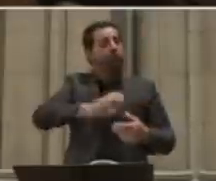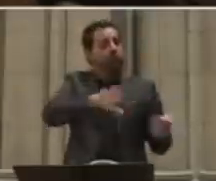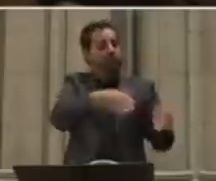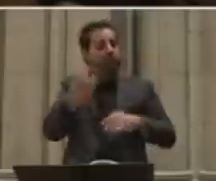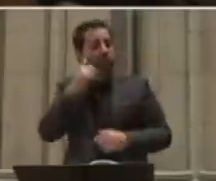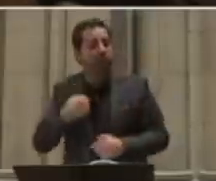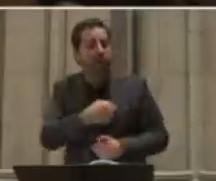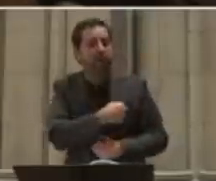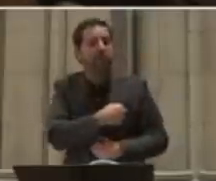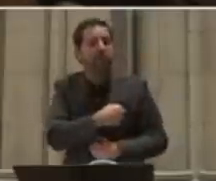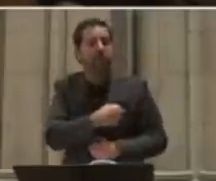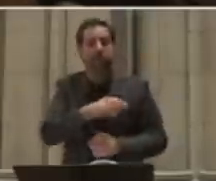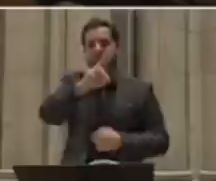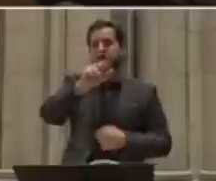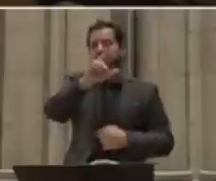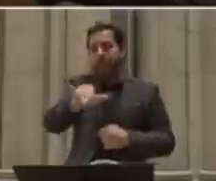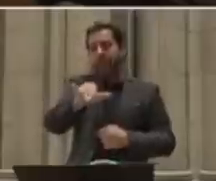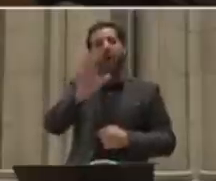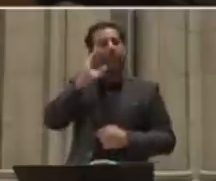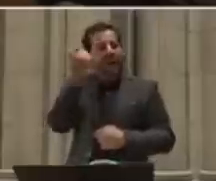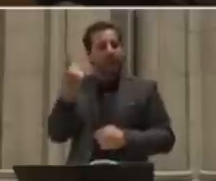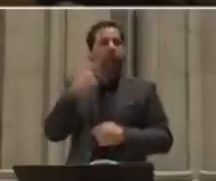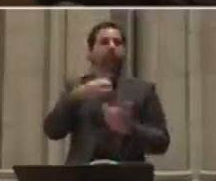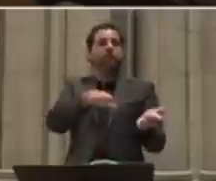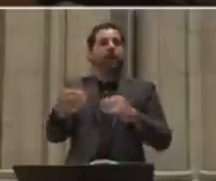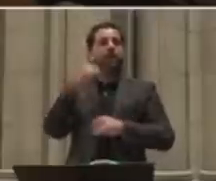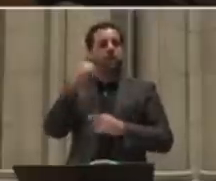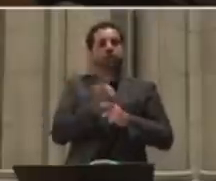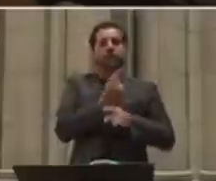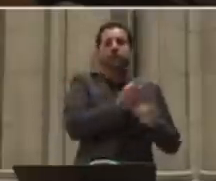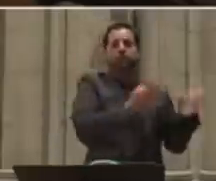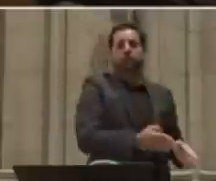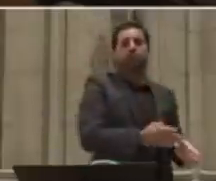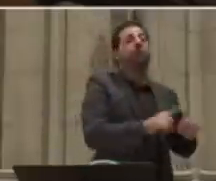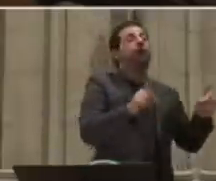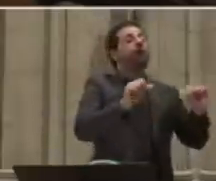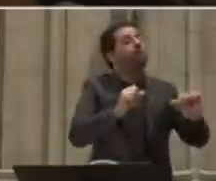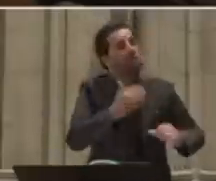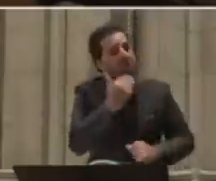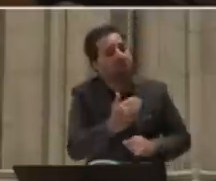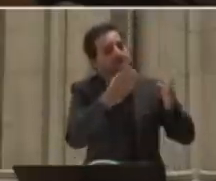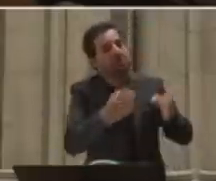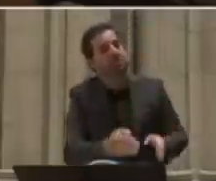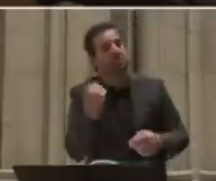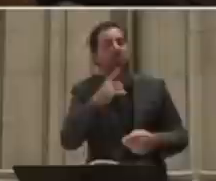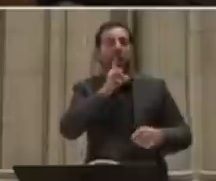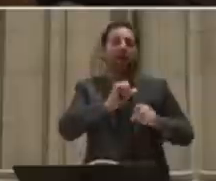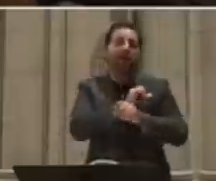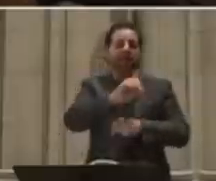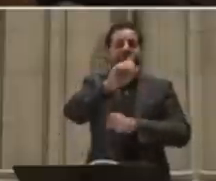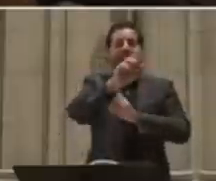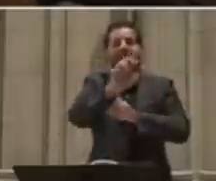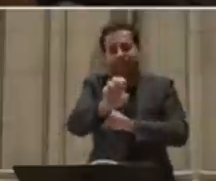Indeed, rarely will anyone die for a righteous person, though perhaps for a good person, someone might actually dare